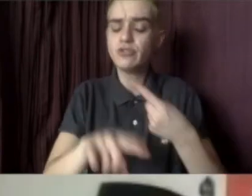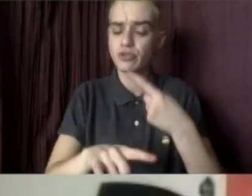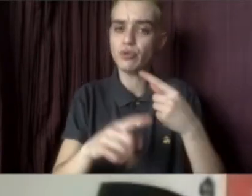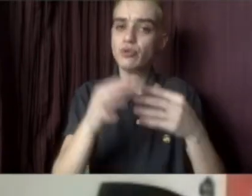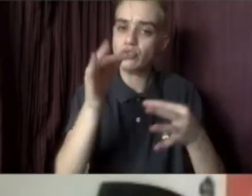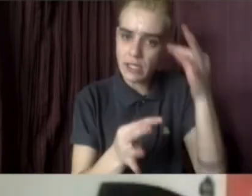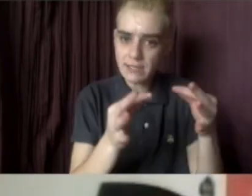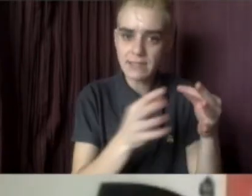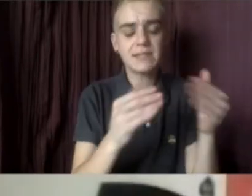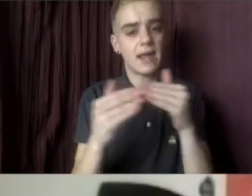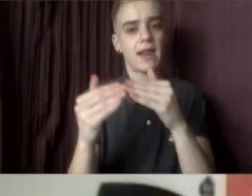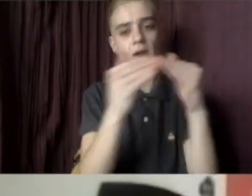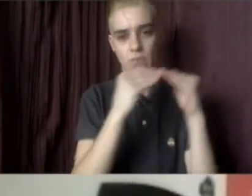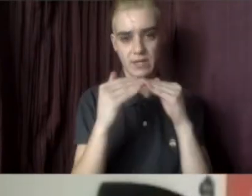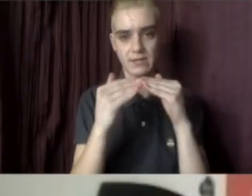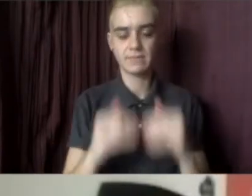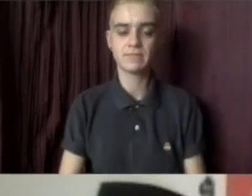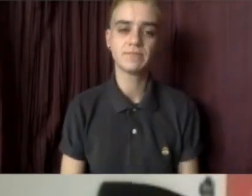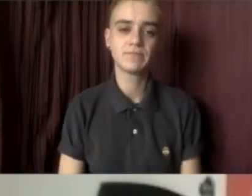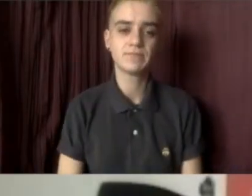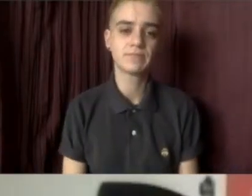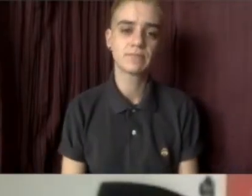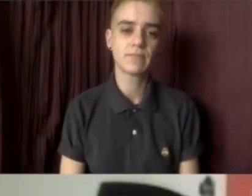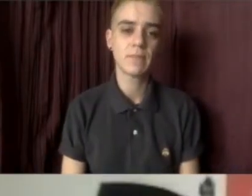are doing this. And they say, oh, well, you have a history of doing this.